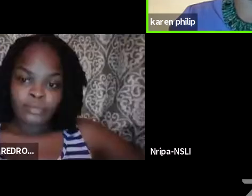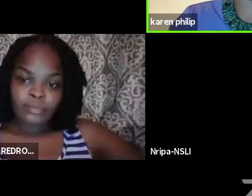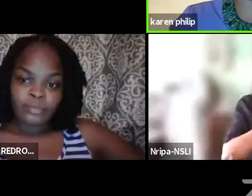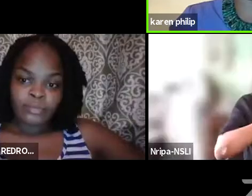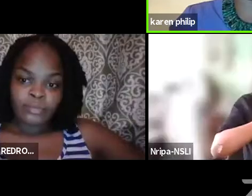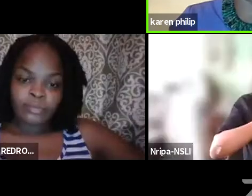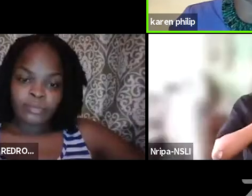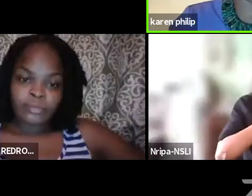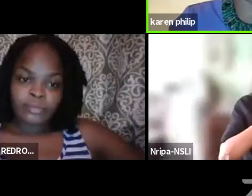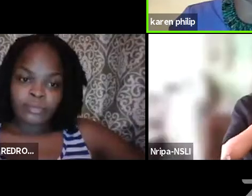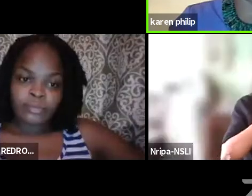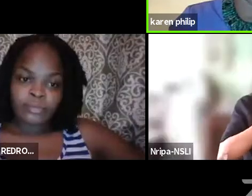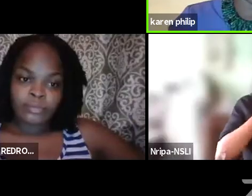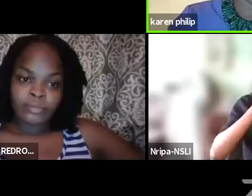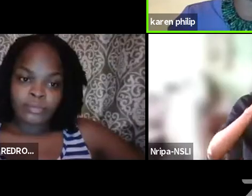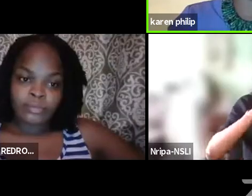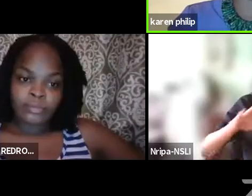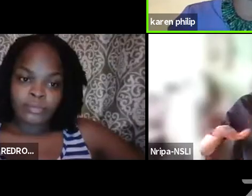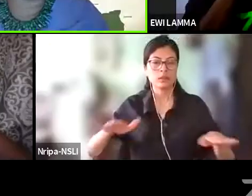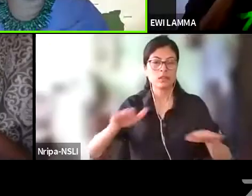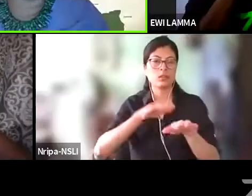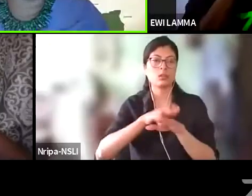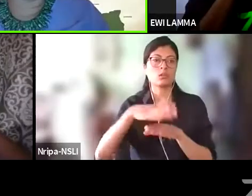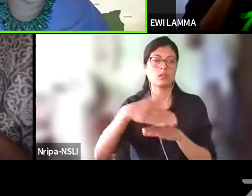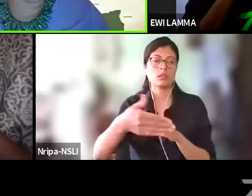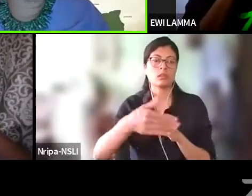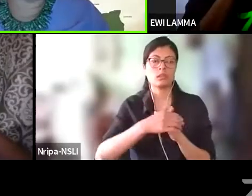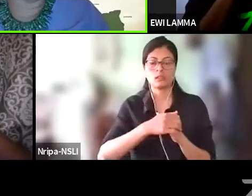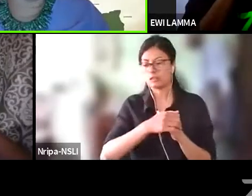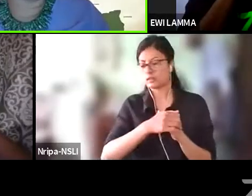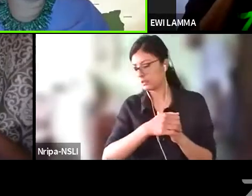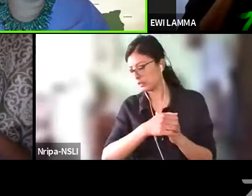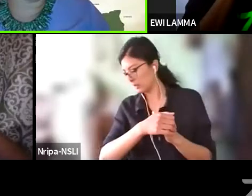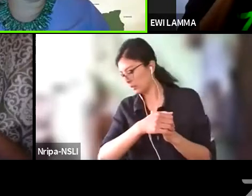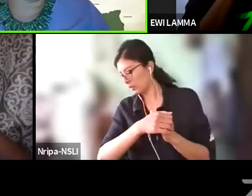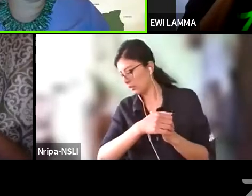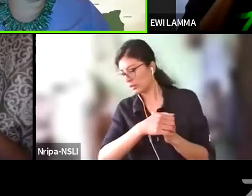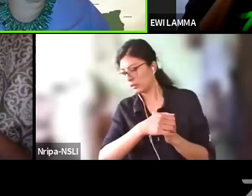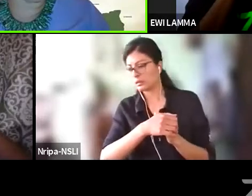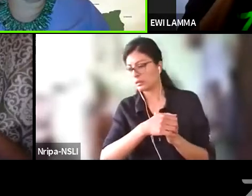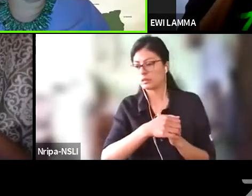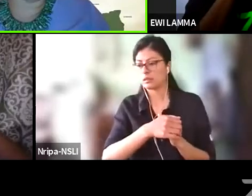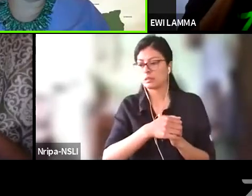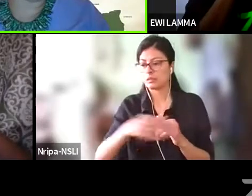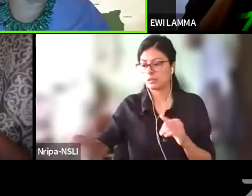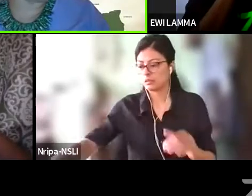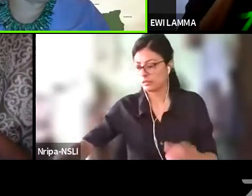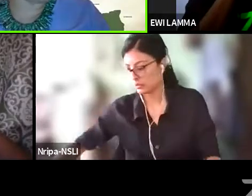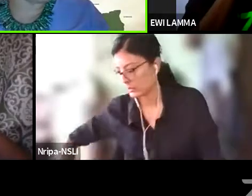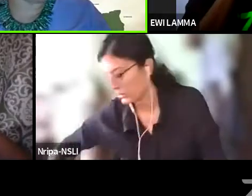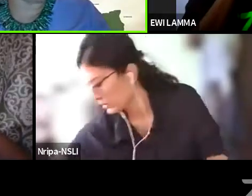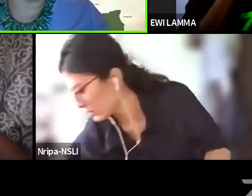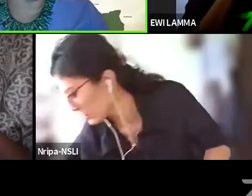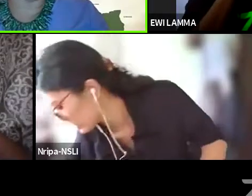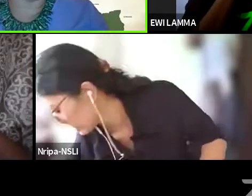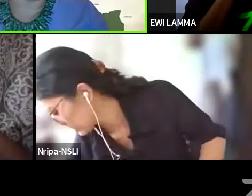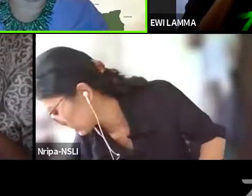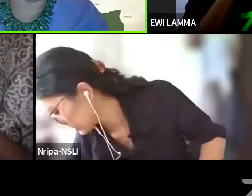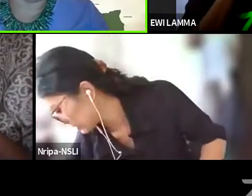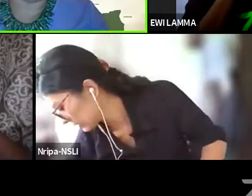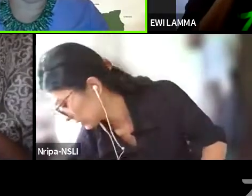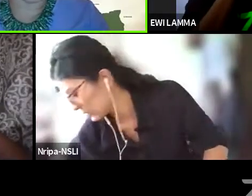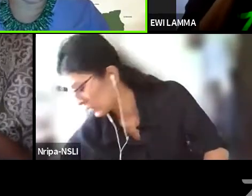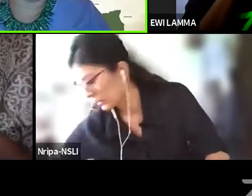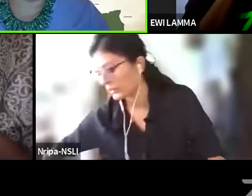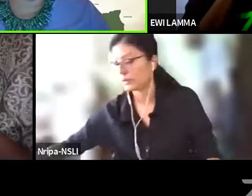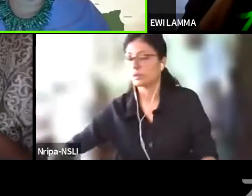displacement, because of the volcano, and then persons in high political standings talking about we only want the good looking ones to come so that